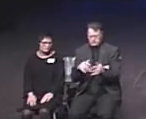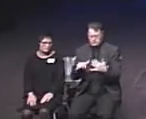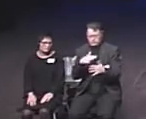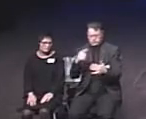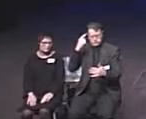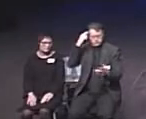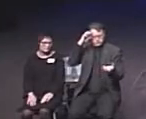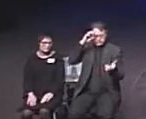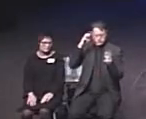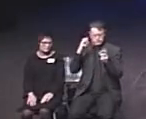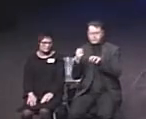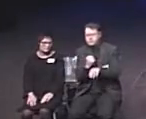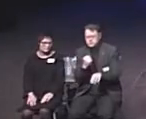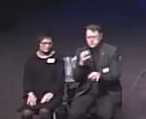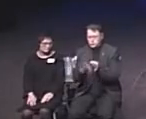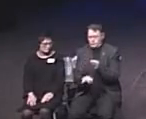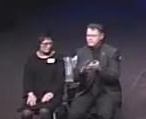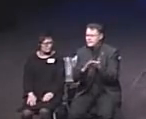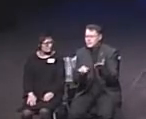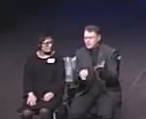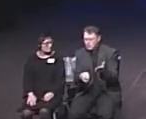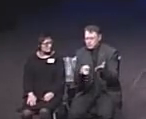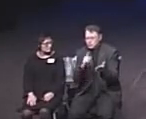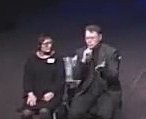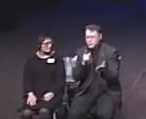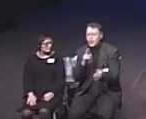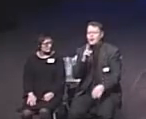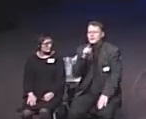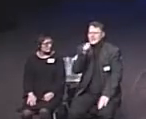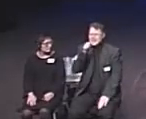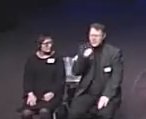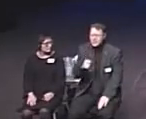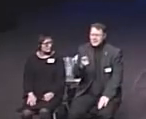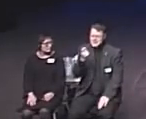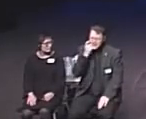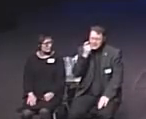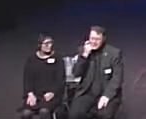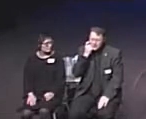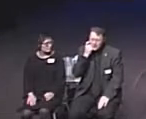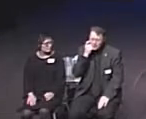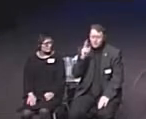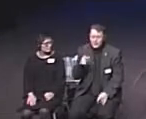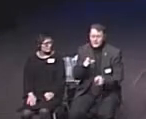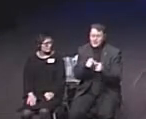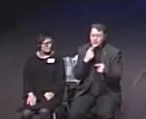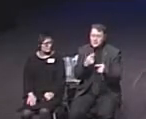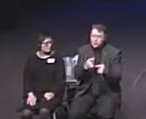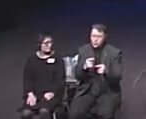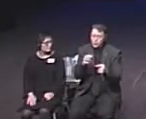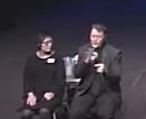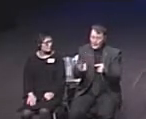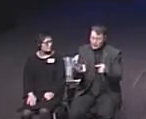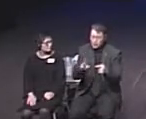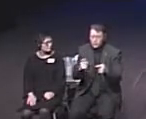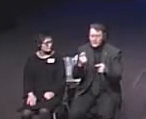head before it finally concludes, ah, that is blue, but it says the word yellow or whatever it